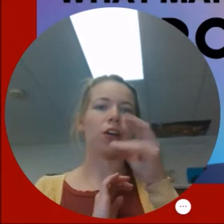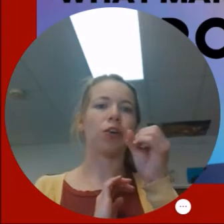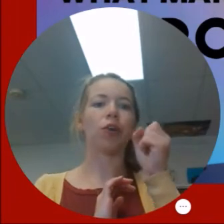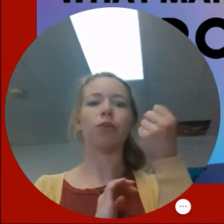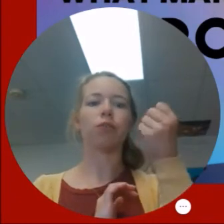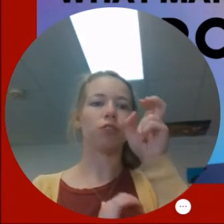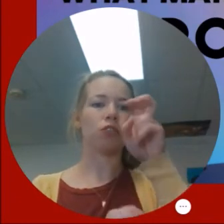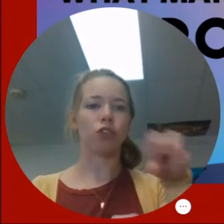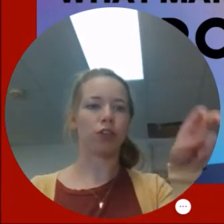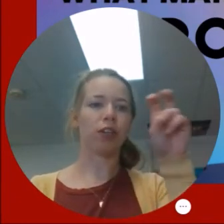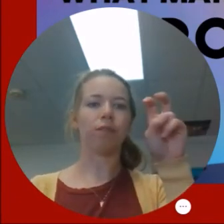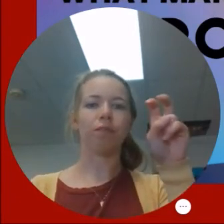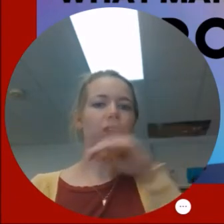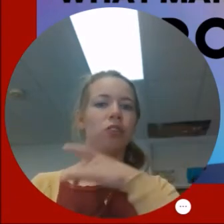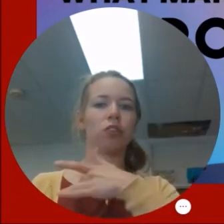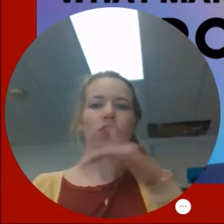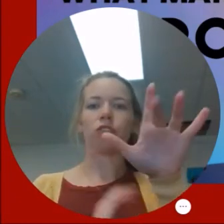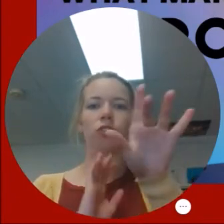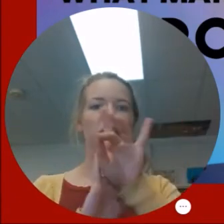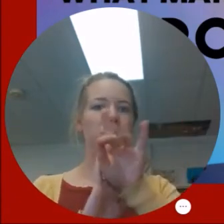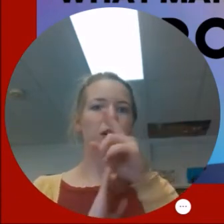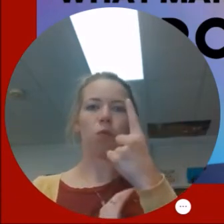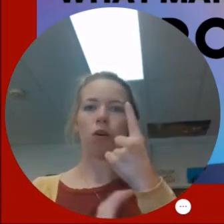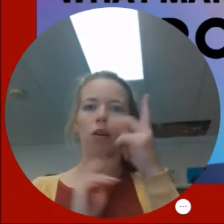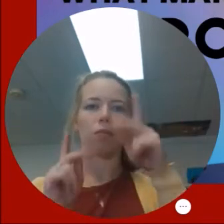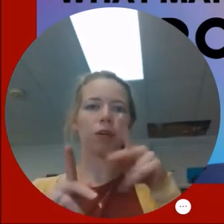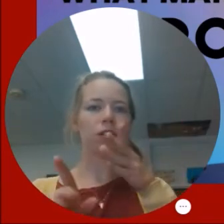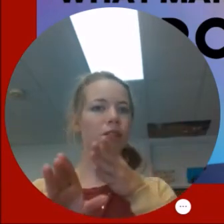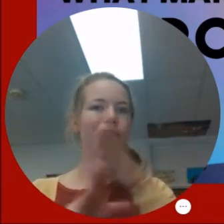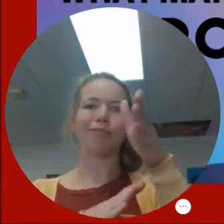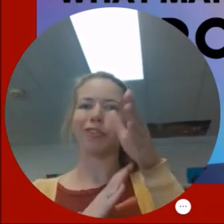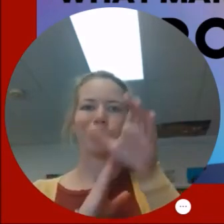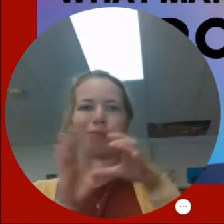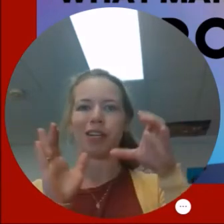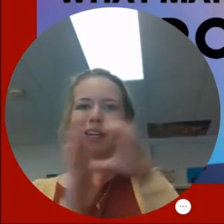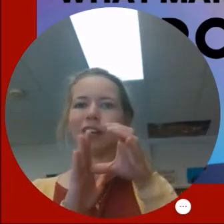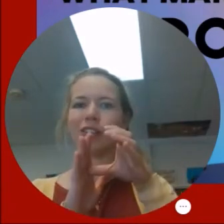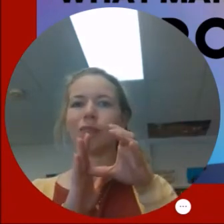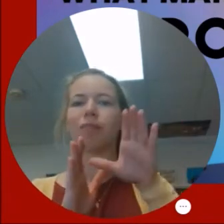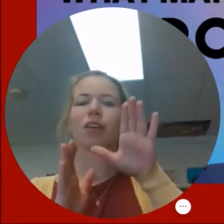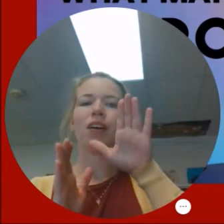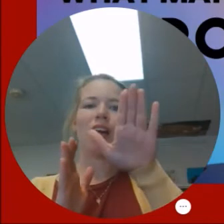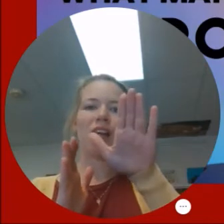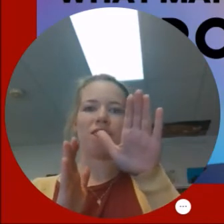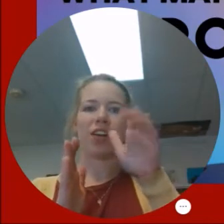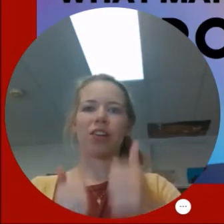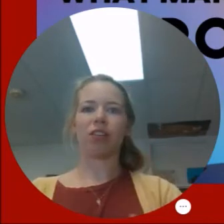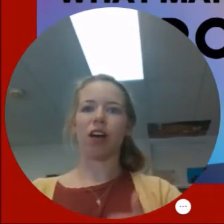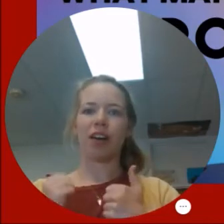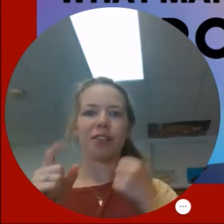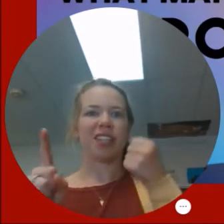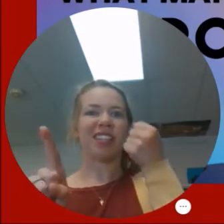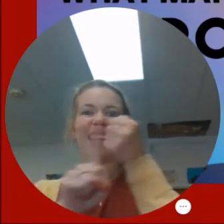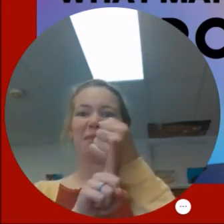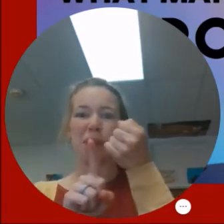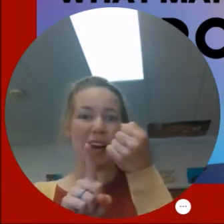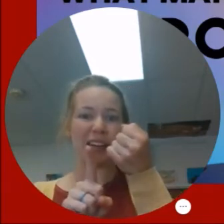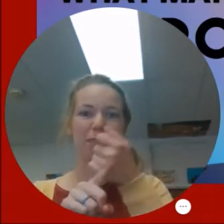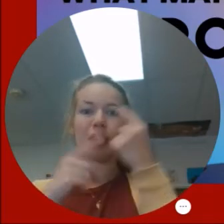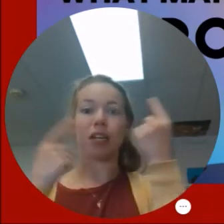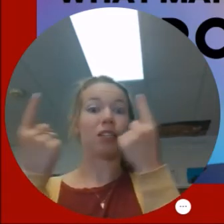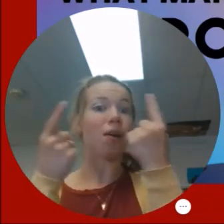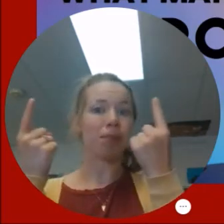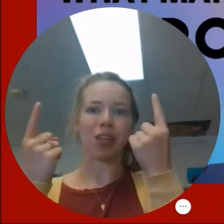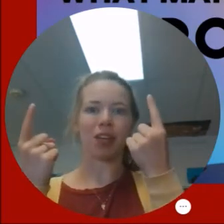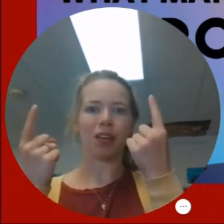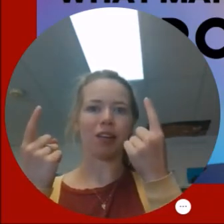example of the hero's journey. So usually you can pick one person, usually the main character, and their lives get